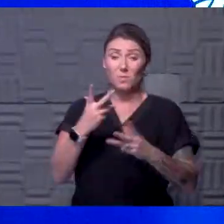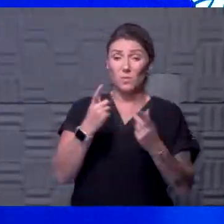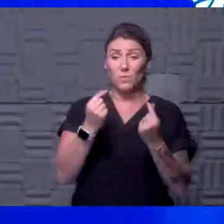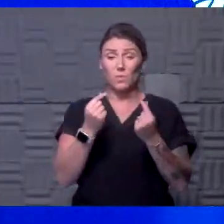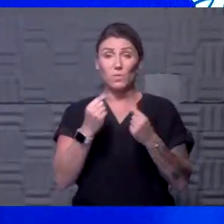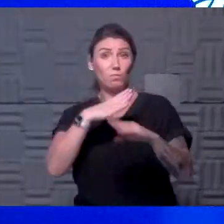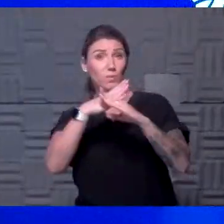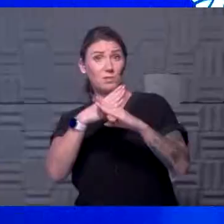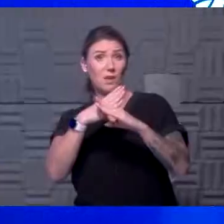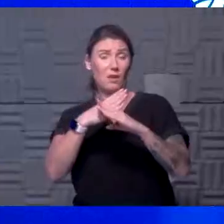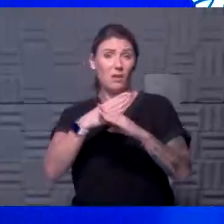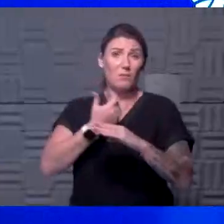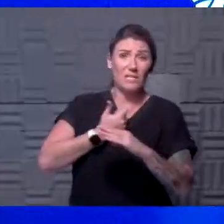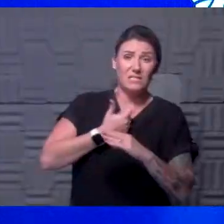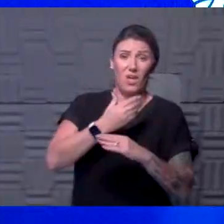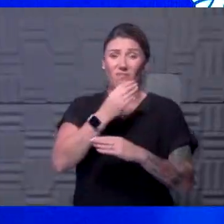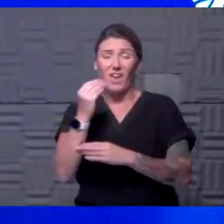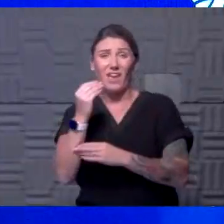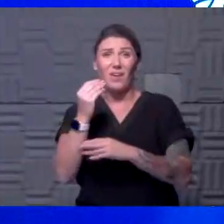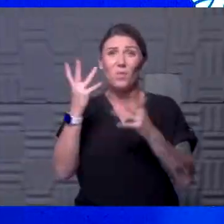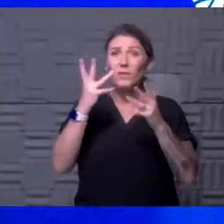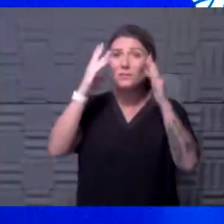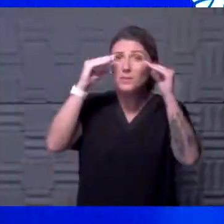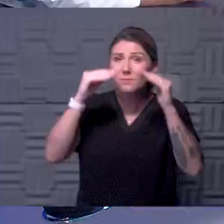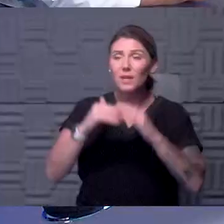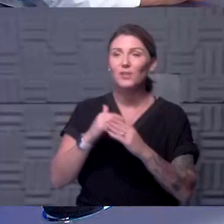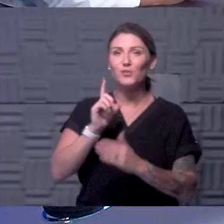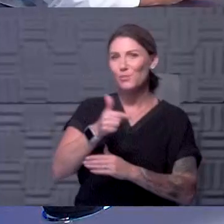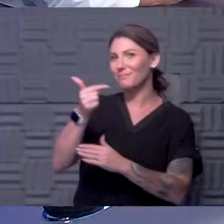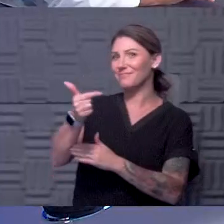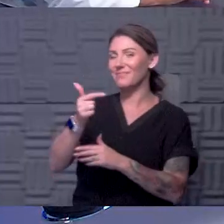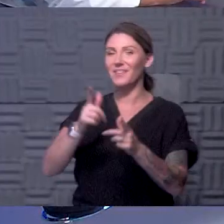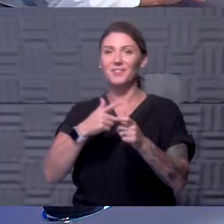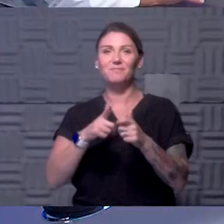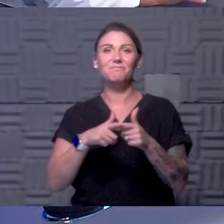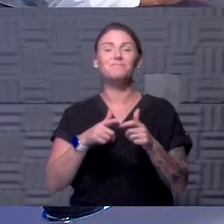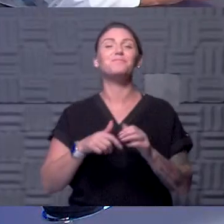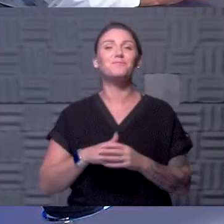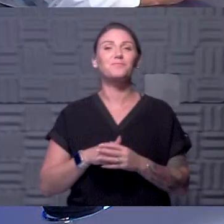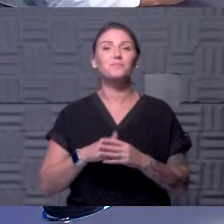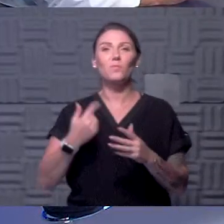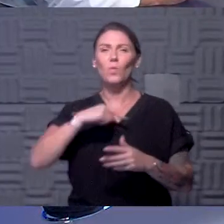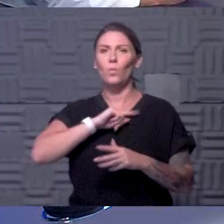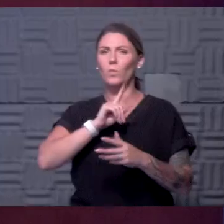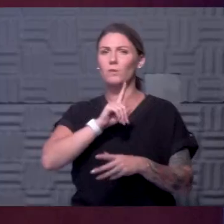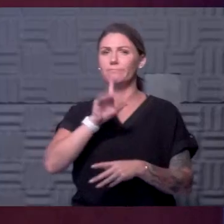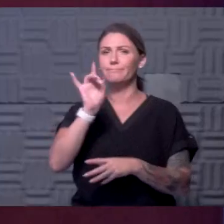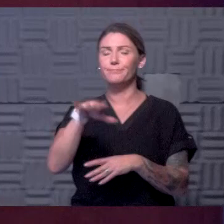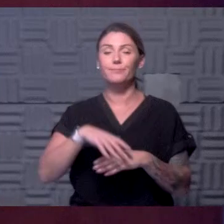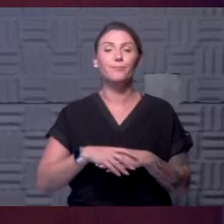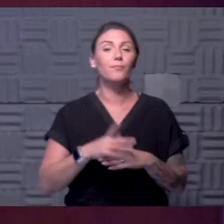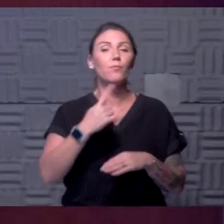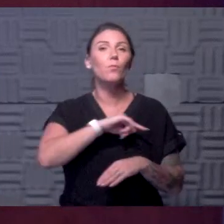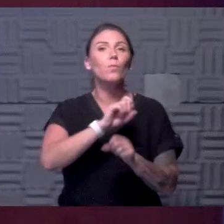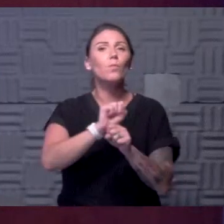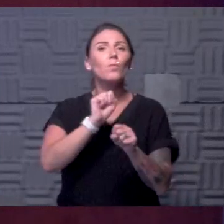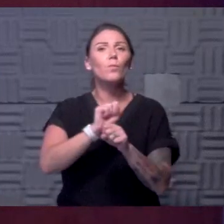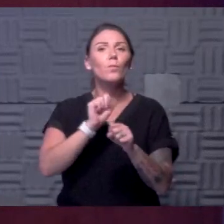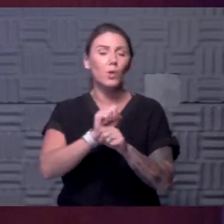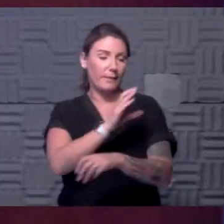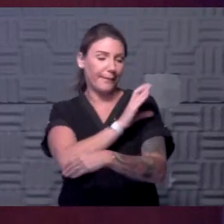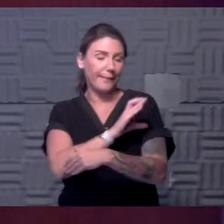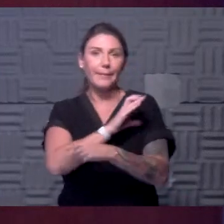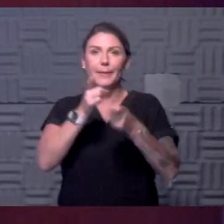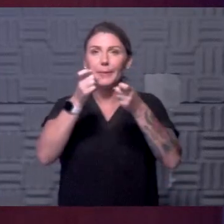myself? What should I expect? So can you just kind of Okay. speak to all Take of that? part, and then we'll jump on this. okay, so I'd say we've worked with our clinic managers and